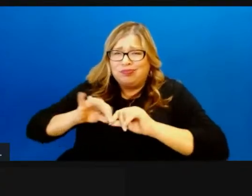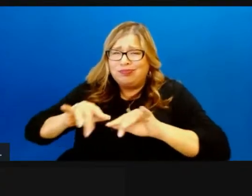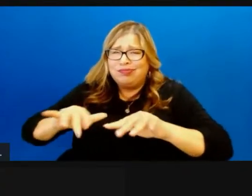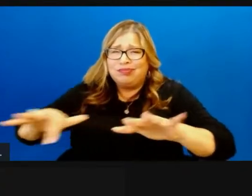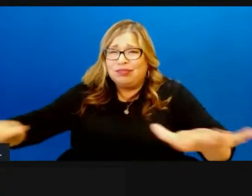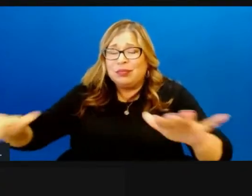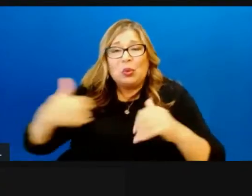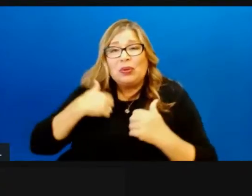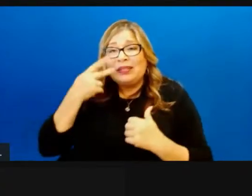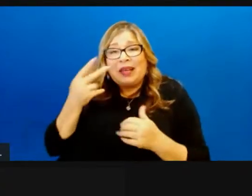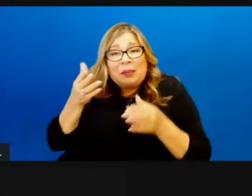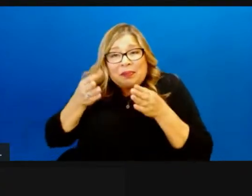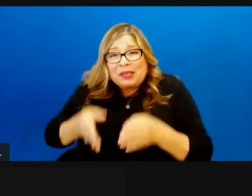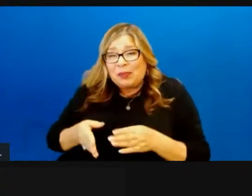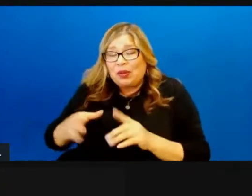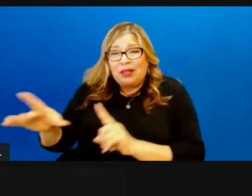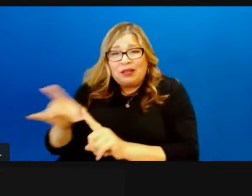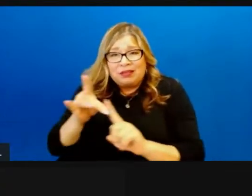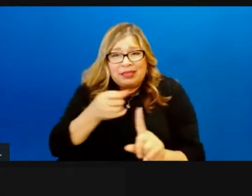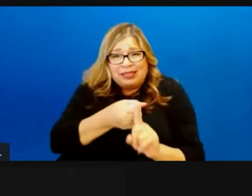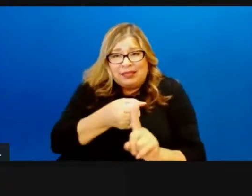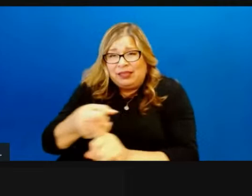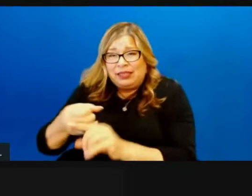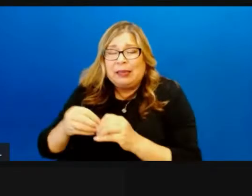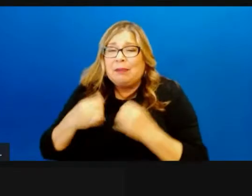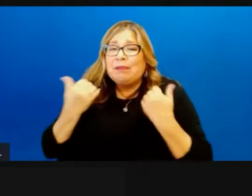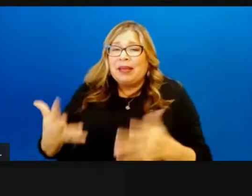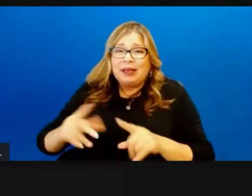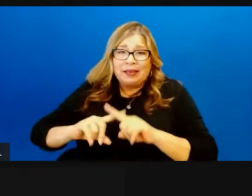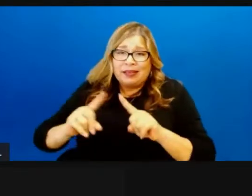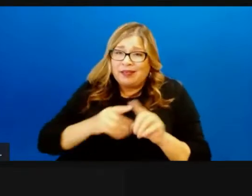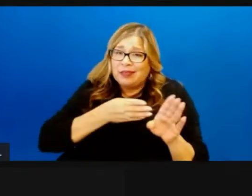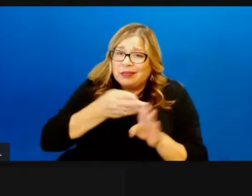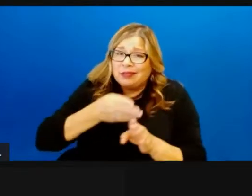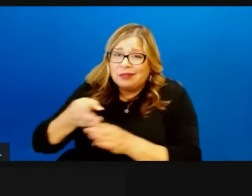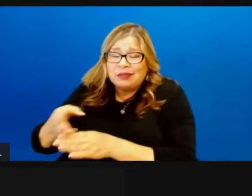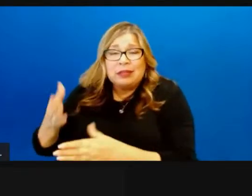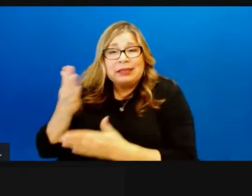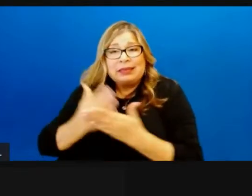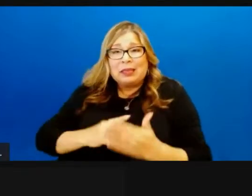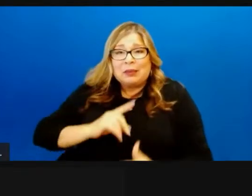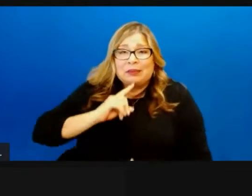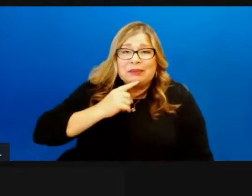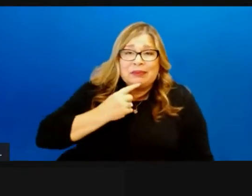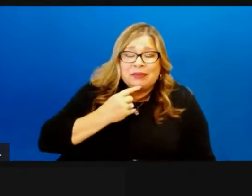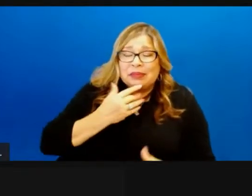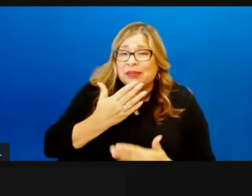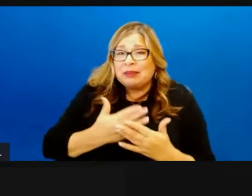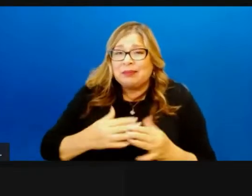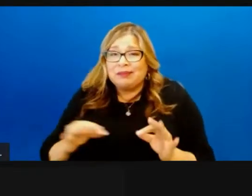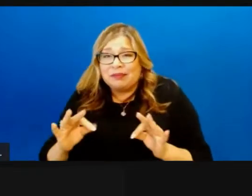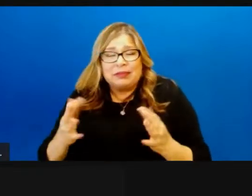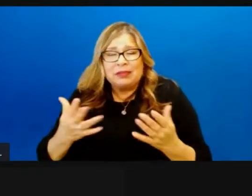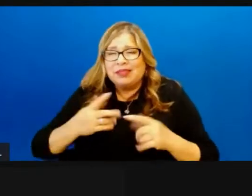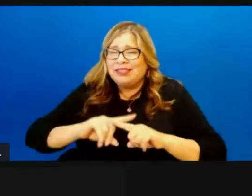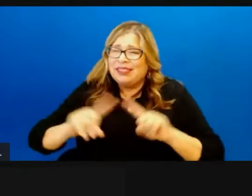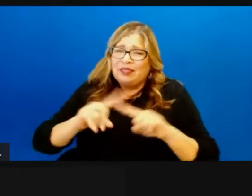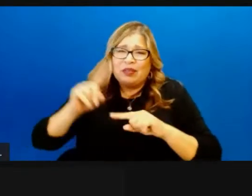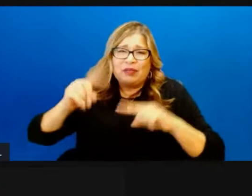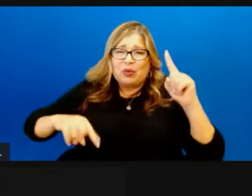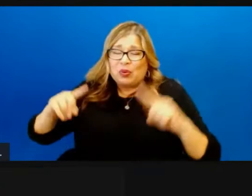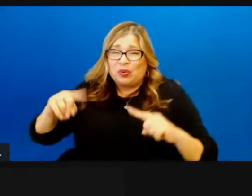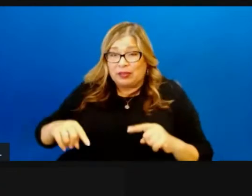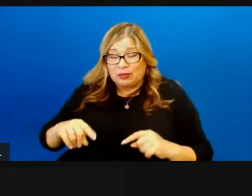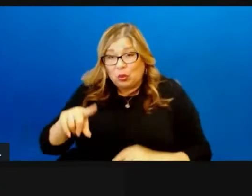settings and with differing severities. So, if you're asking my advice, if attending